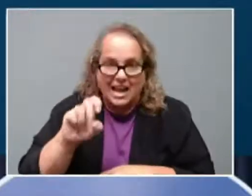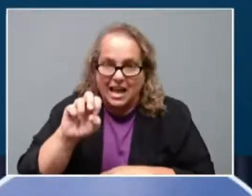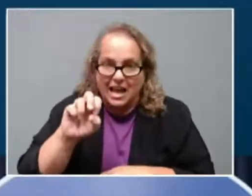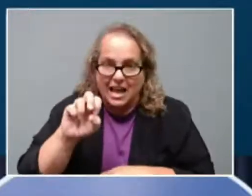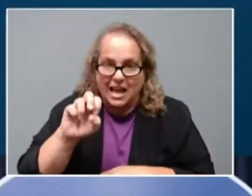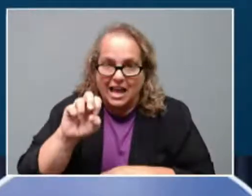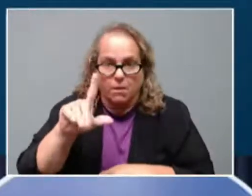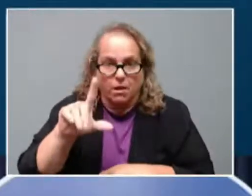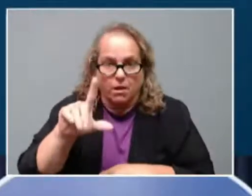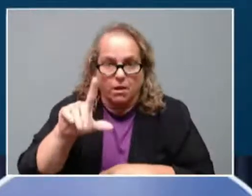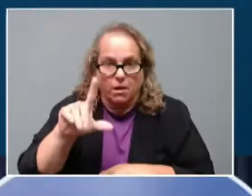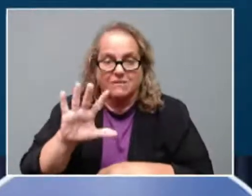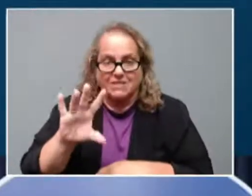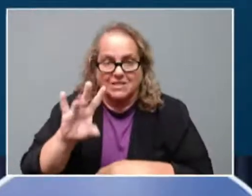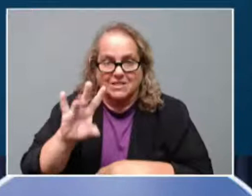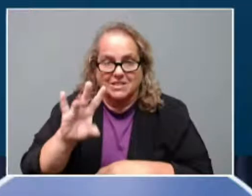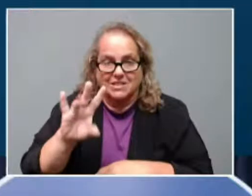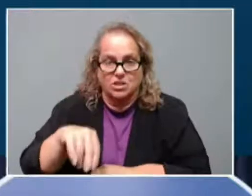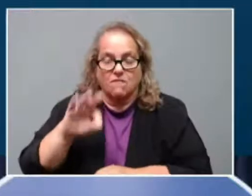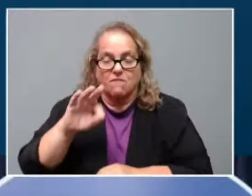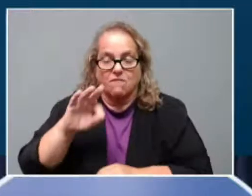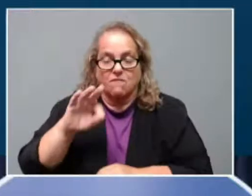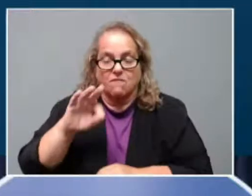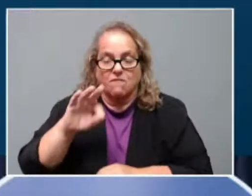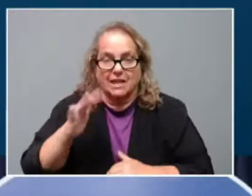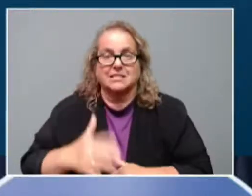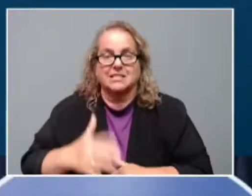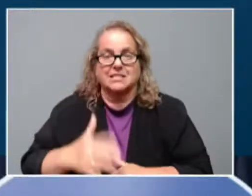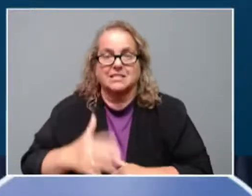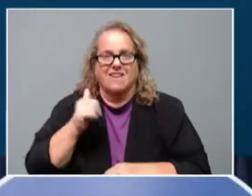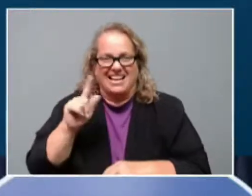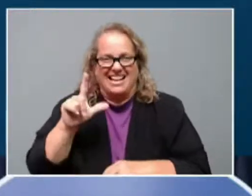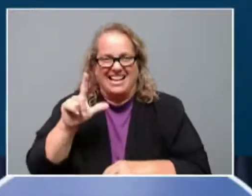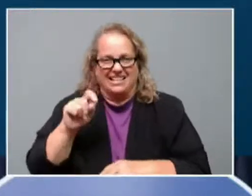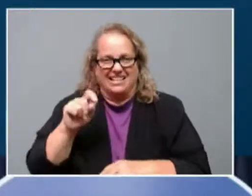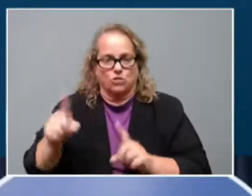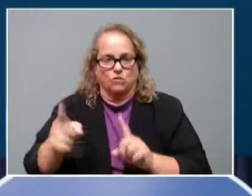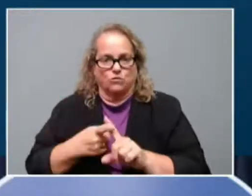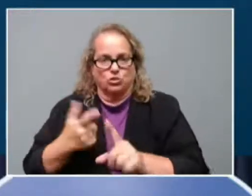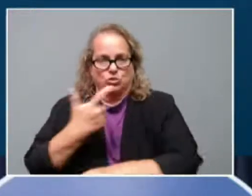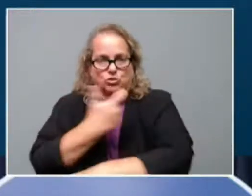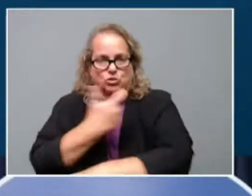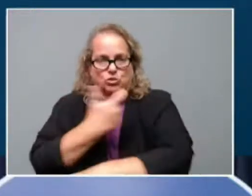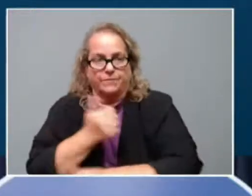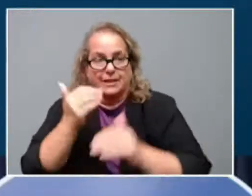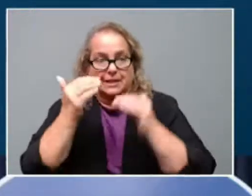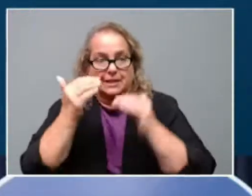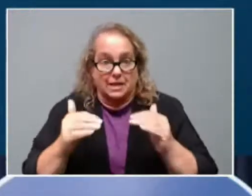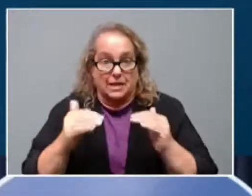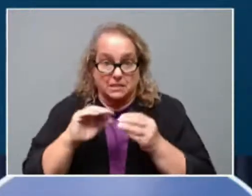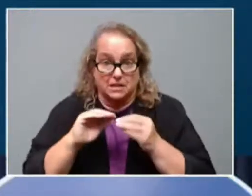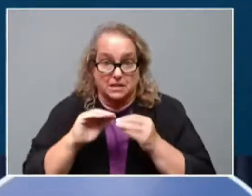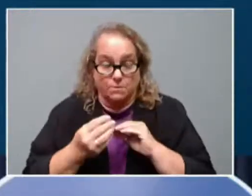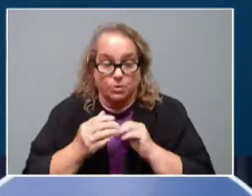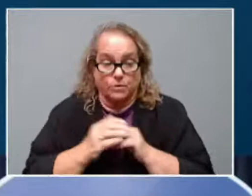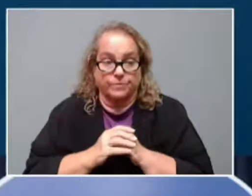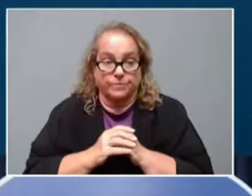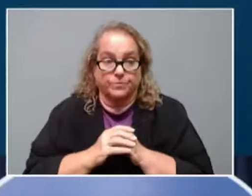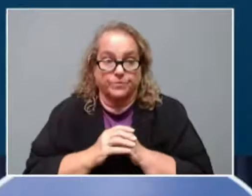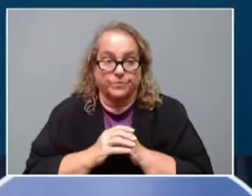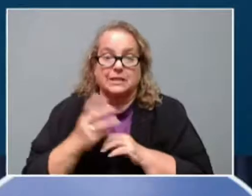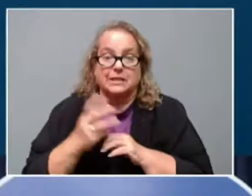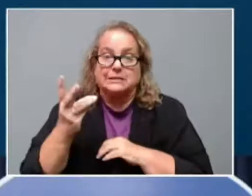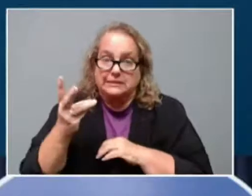all Kentuckians have had at least their first dose. Next number, again, we'd had up higher, but 67%,